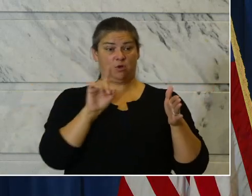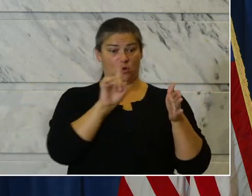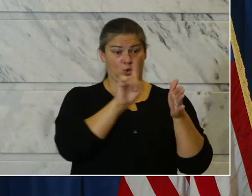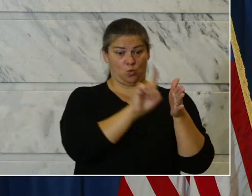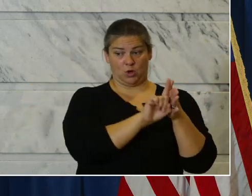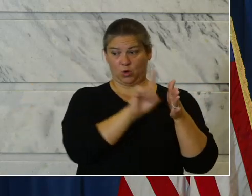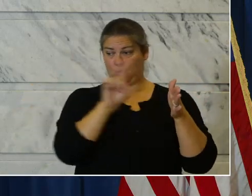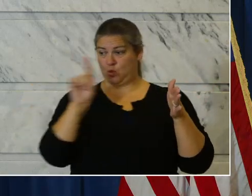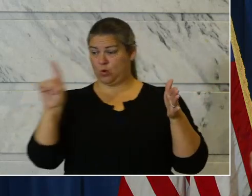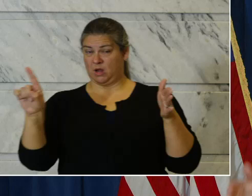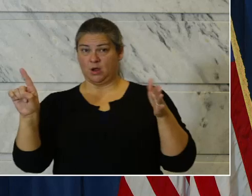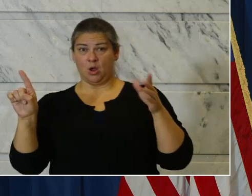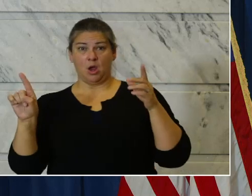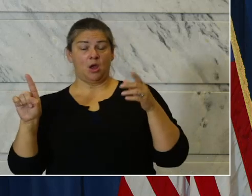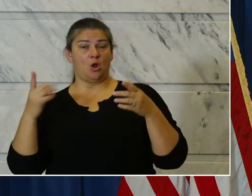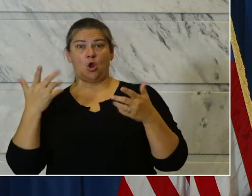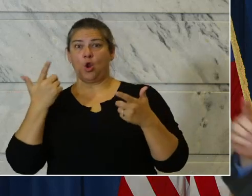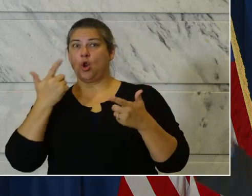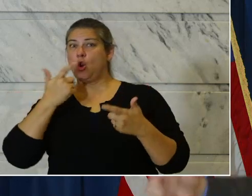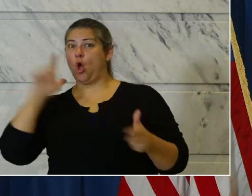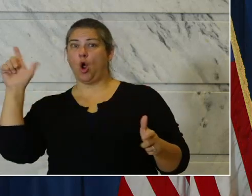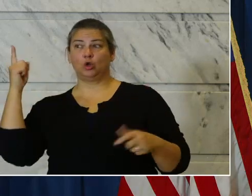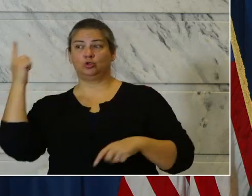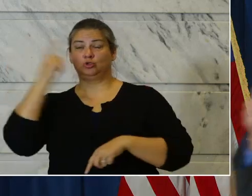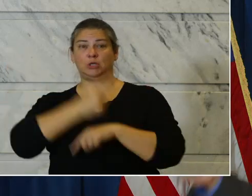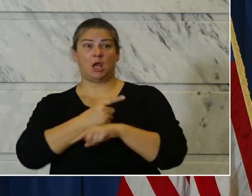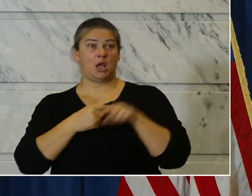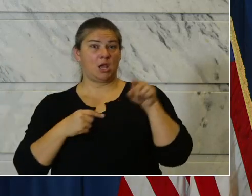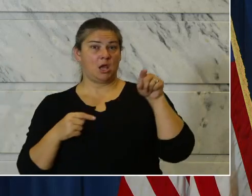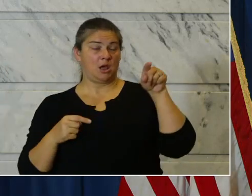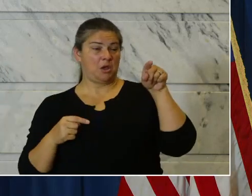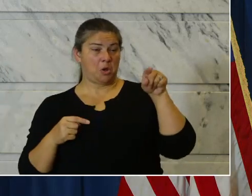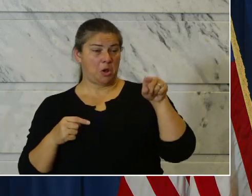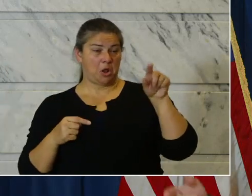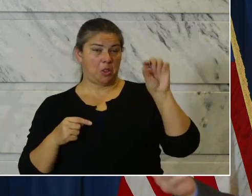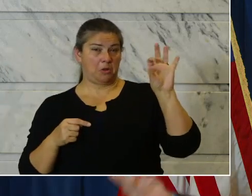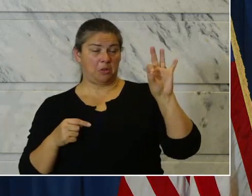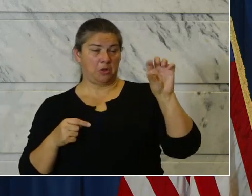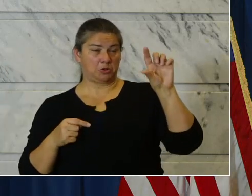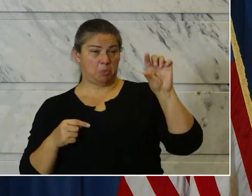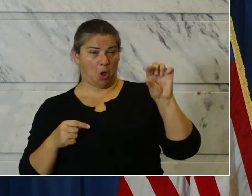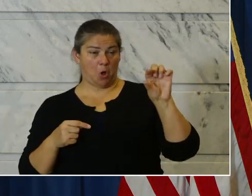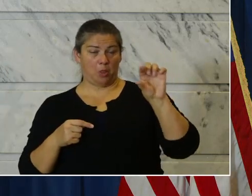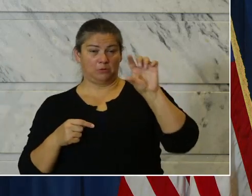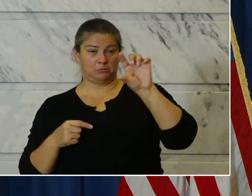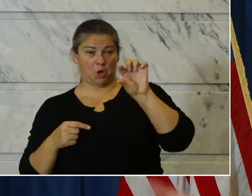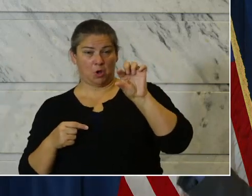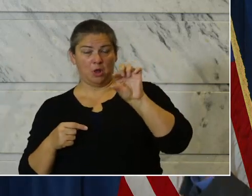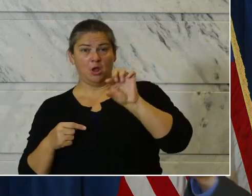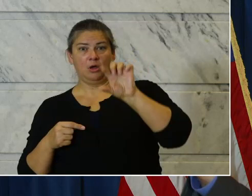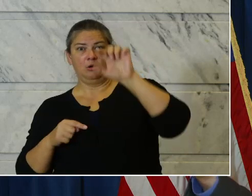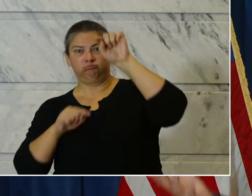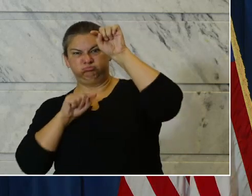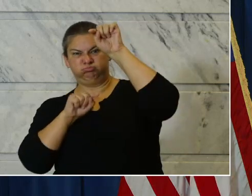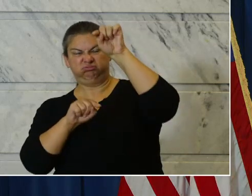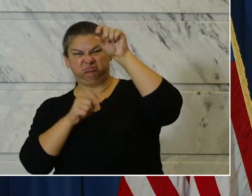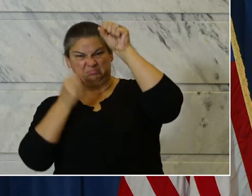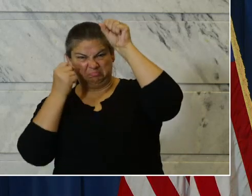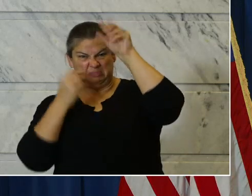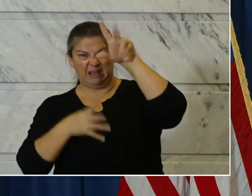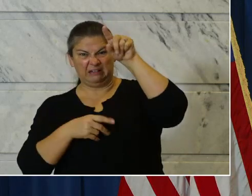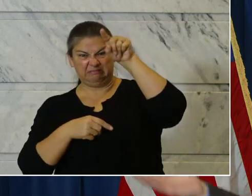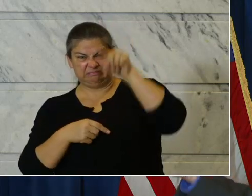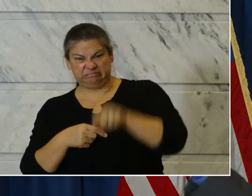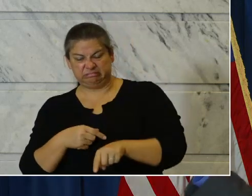it in on day 1 and we put it in on day 3, when that data set rolls off, one data set could have a higher number and another one a